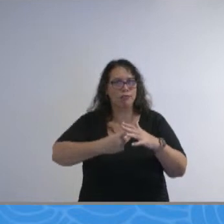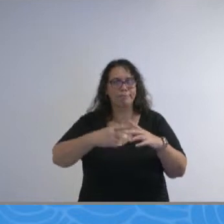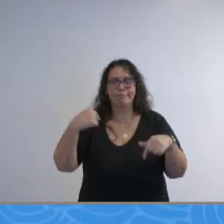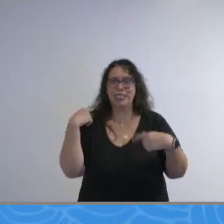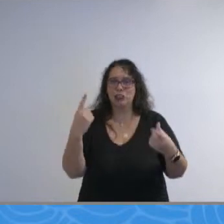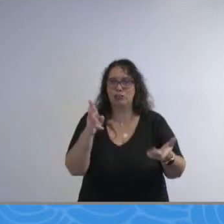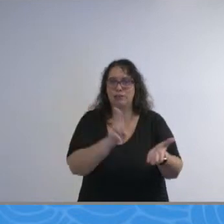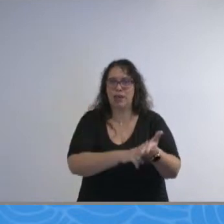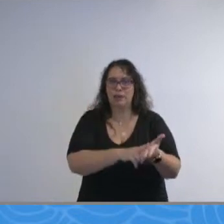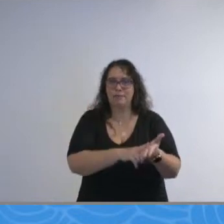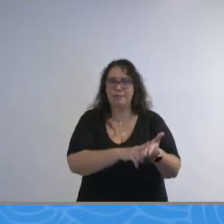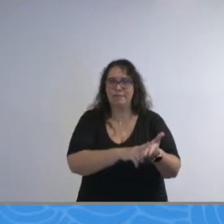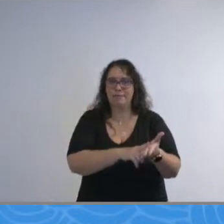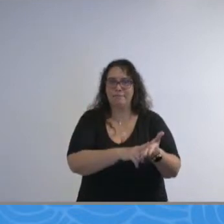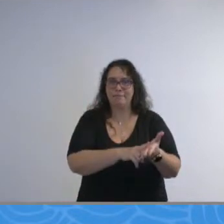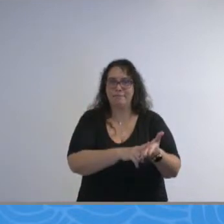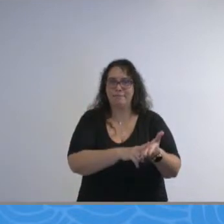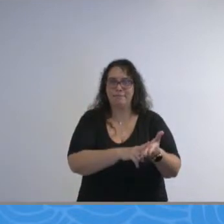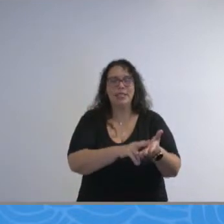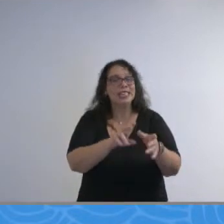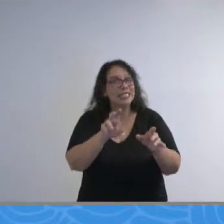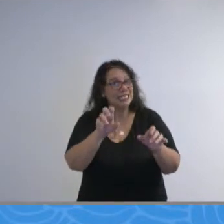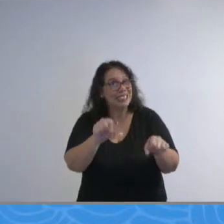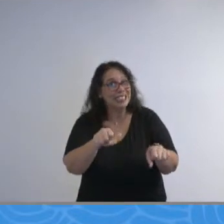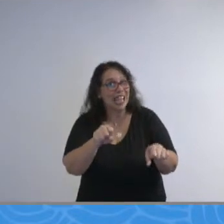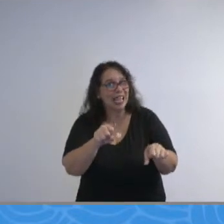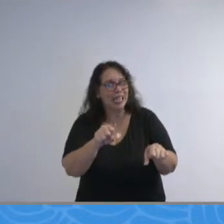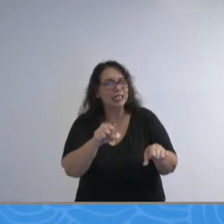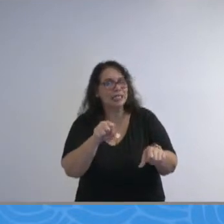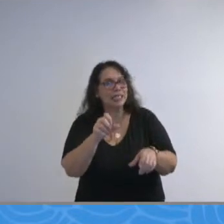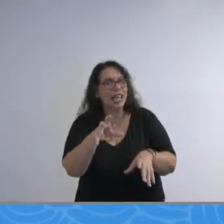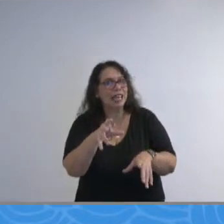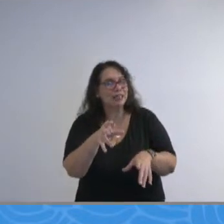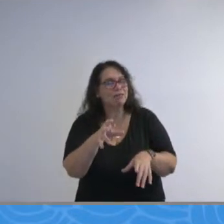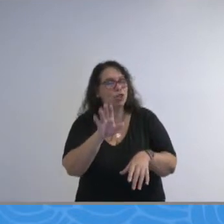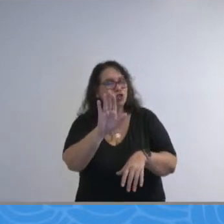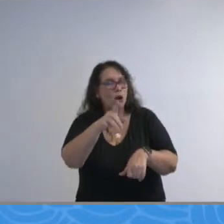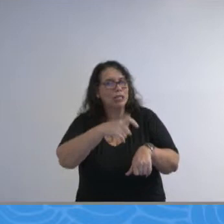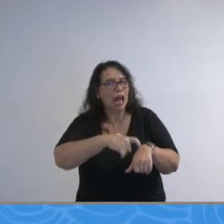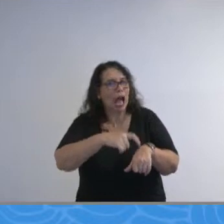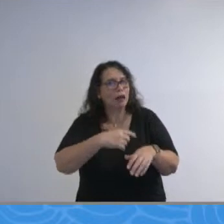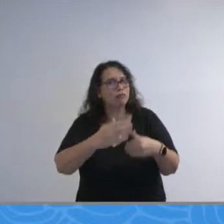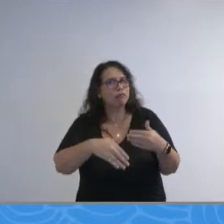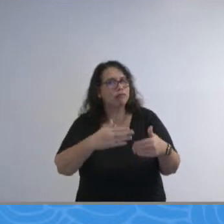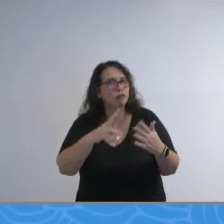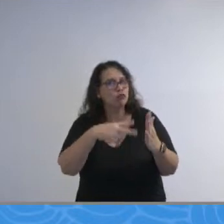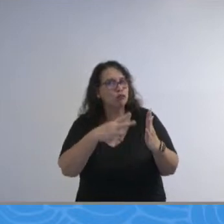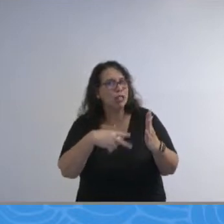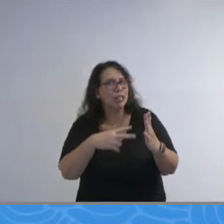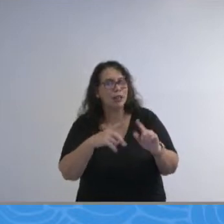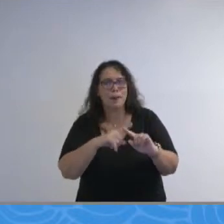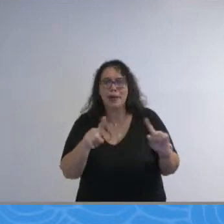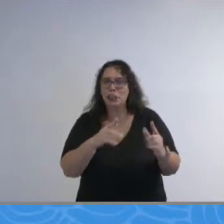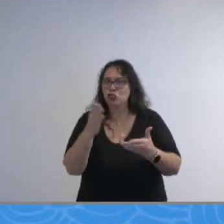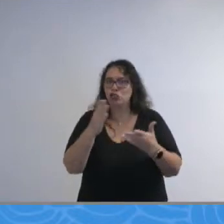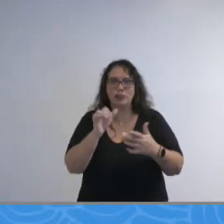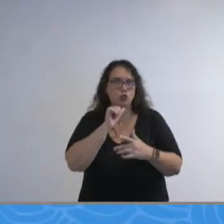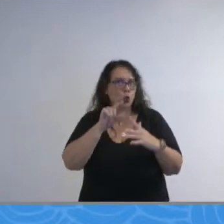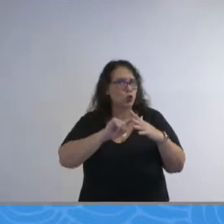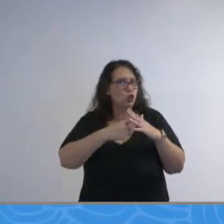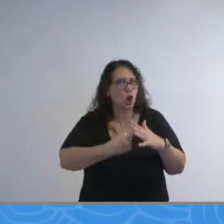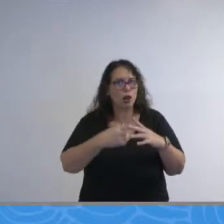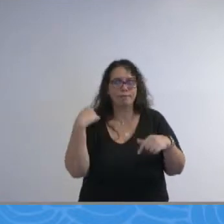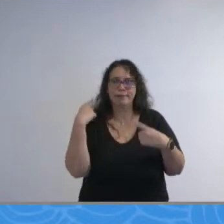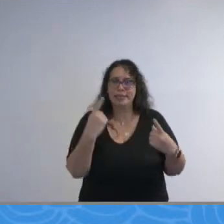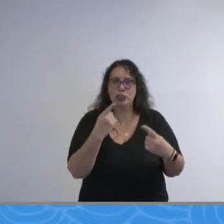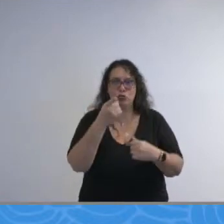the IEP. So yes, take what time you need, but keep in mind services cannot start until you've actually signed and consented.